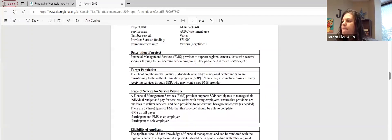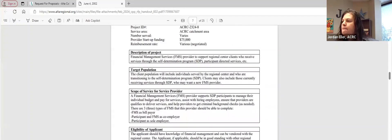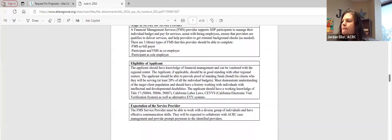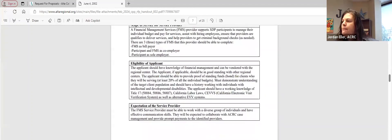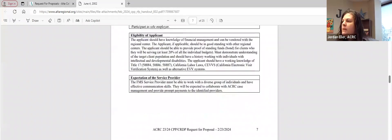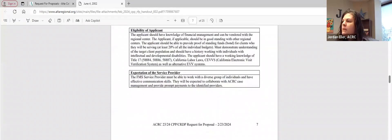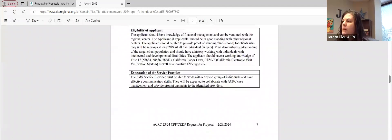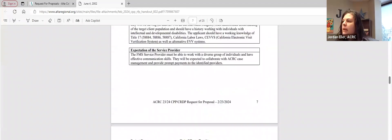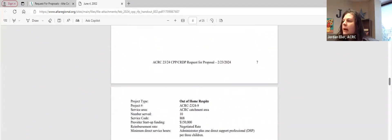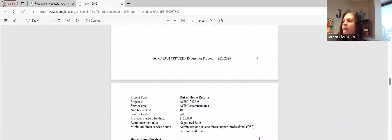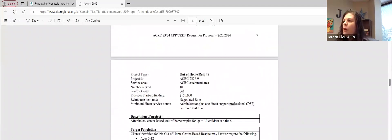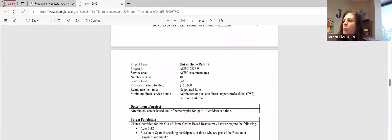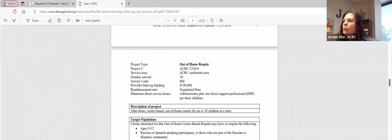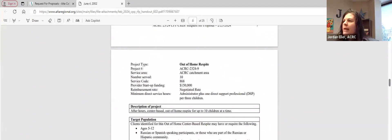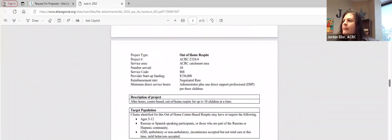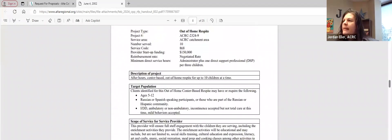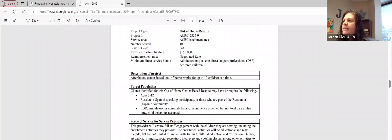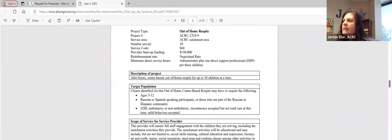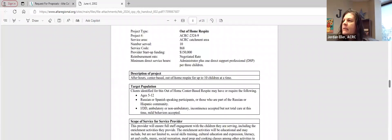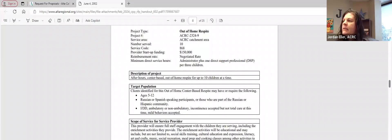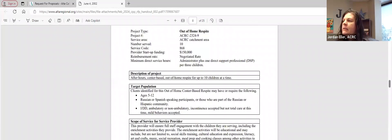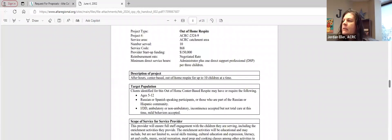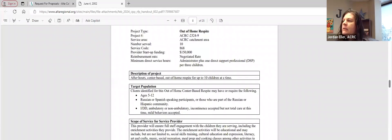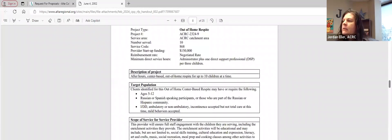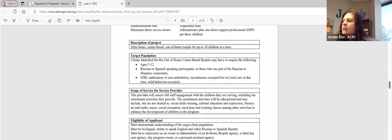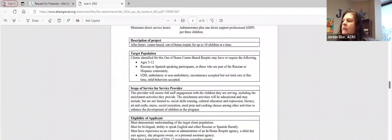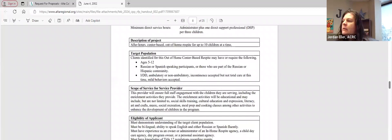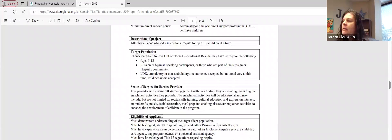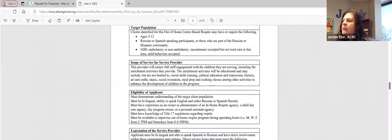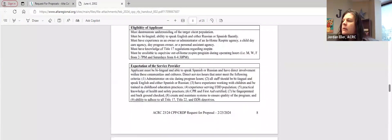agency, out-of-home respite,